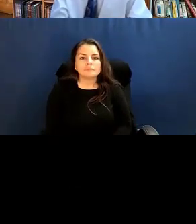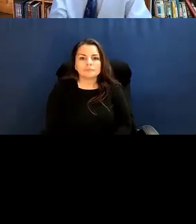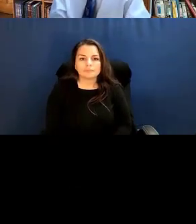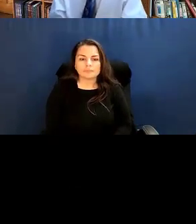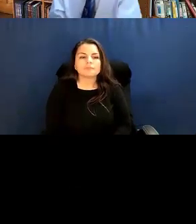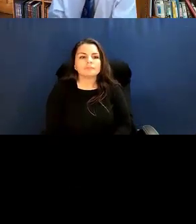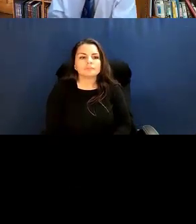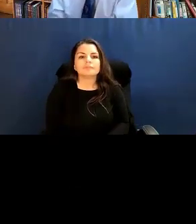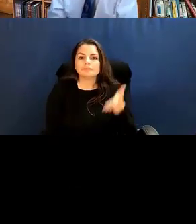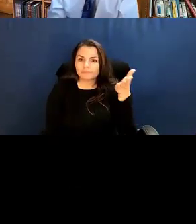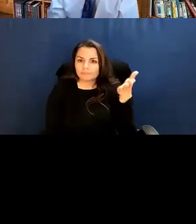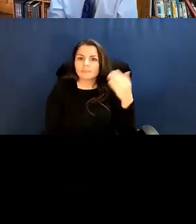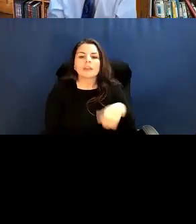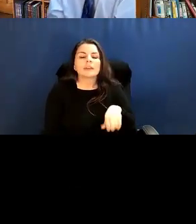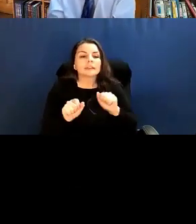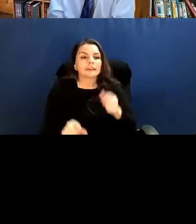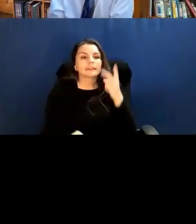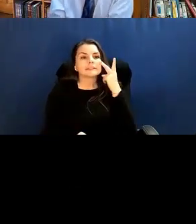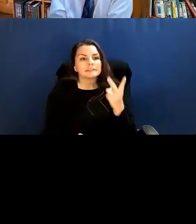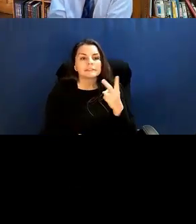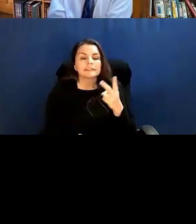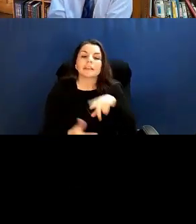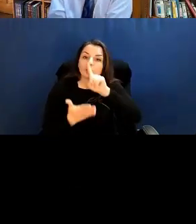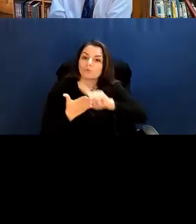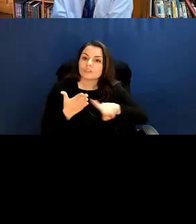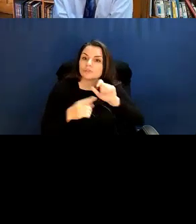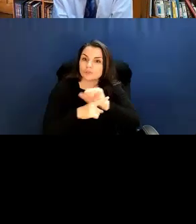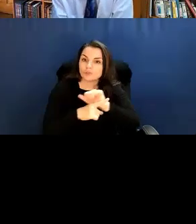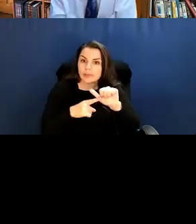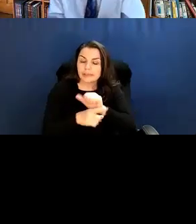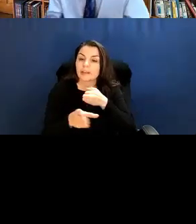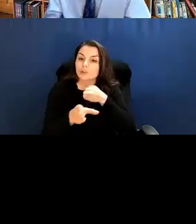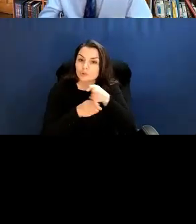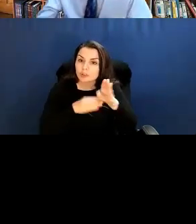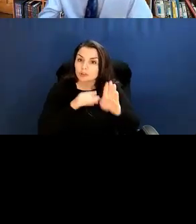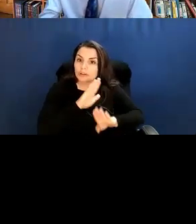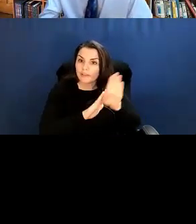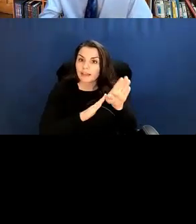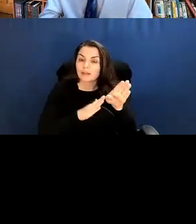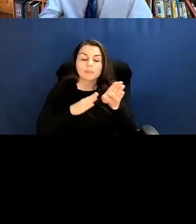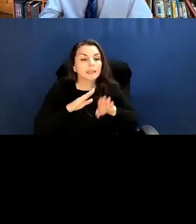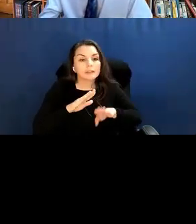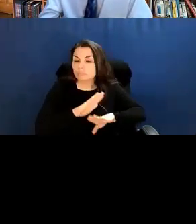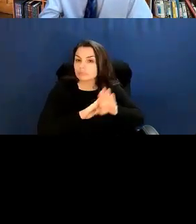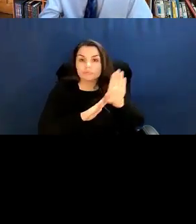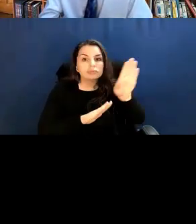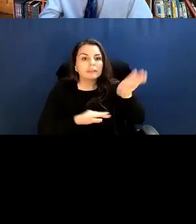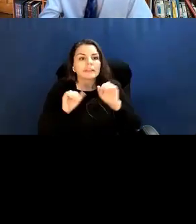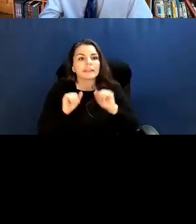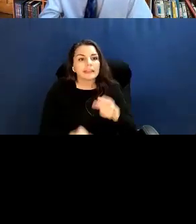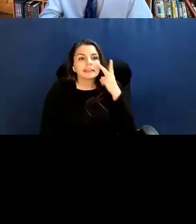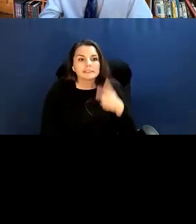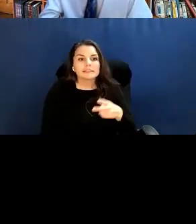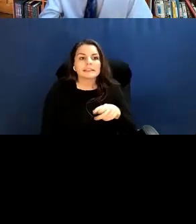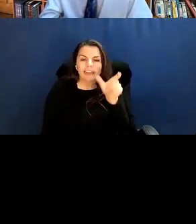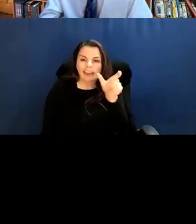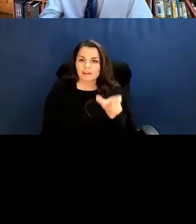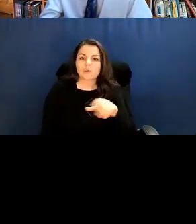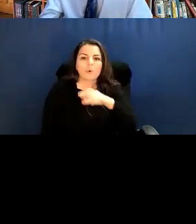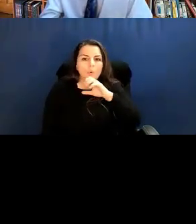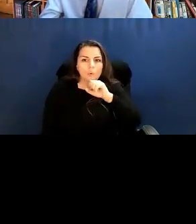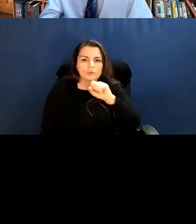Here we have a slide of the training and career pipeline. The panel in the middle, the orange panel, starts